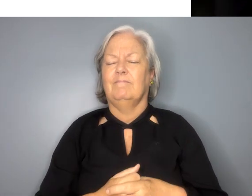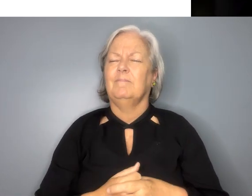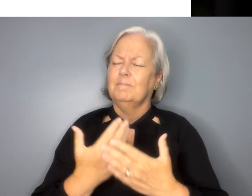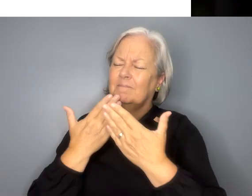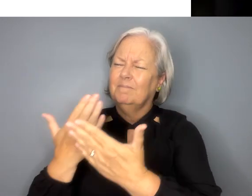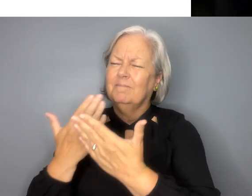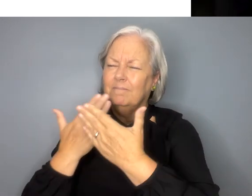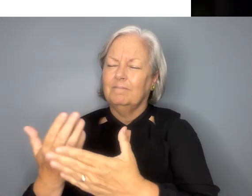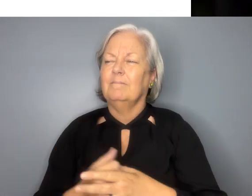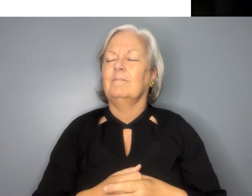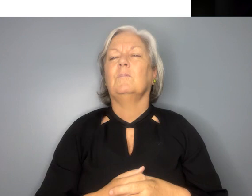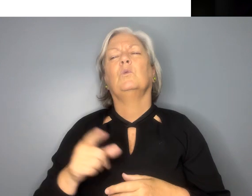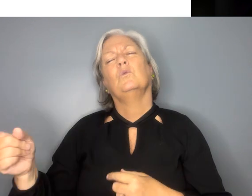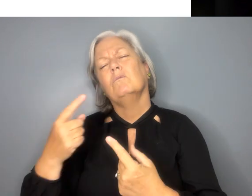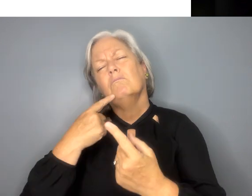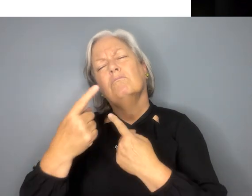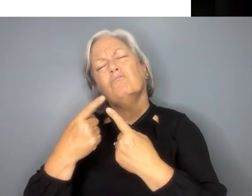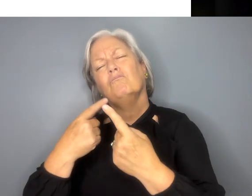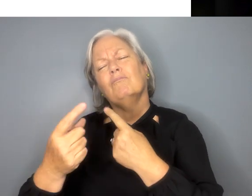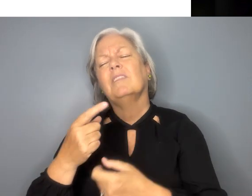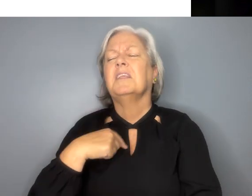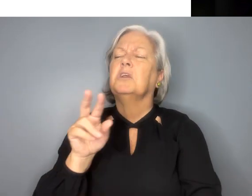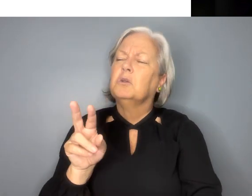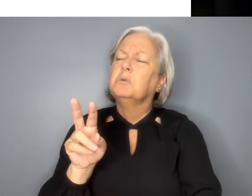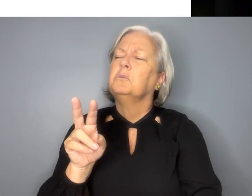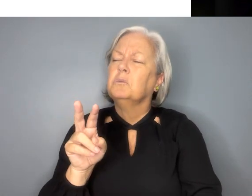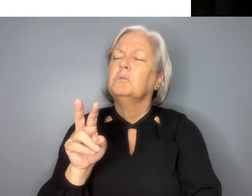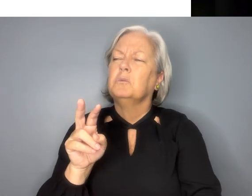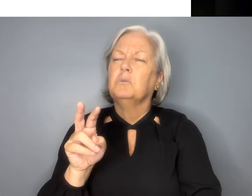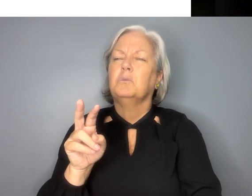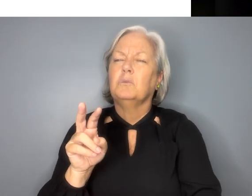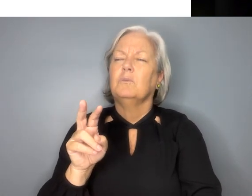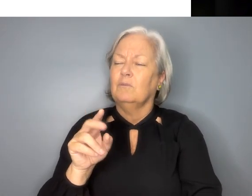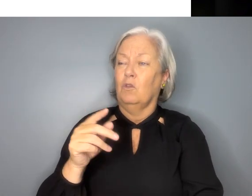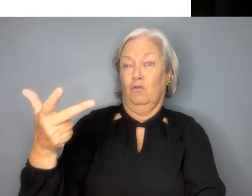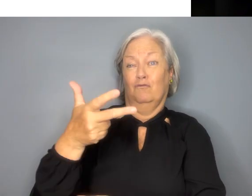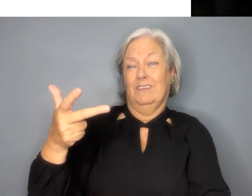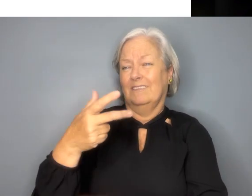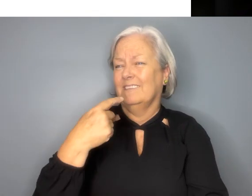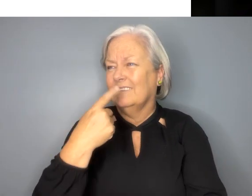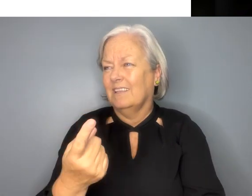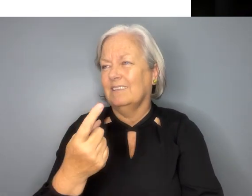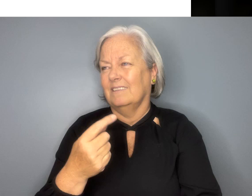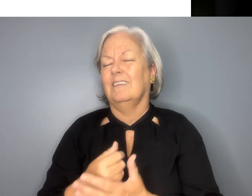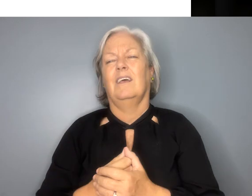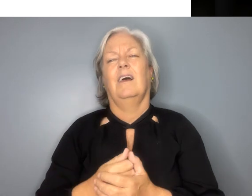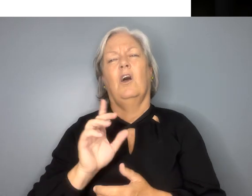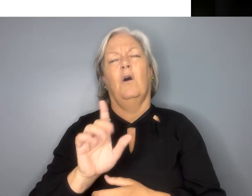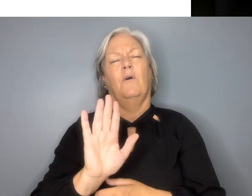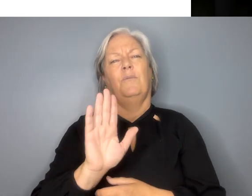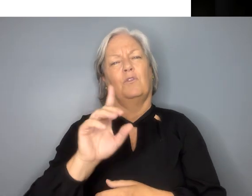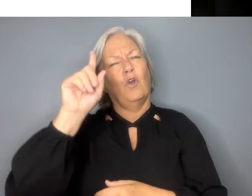very much, Ruby. And look, it's as you were talking, it made me think about all three of you really touched on it. This idea